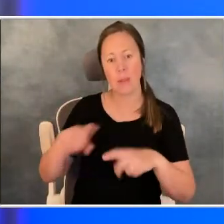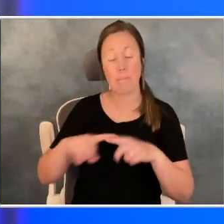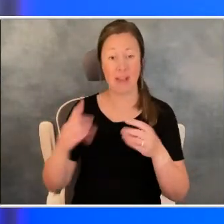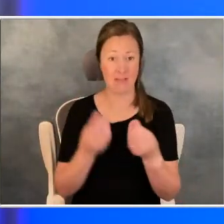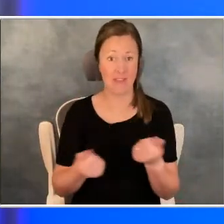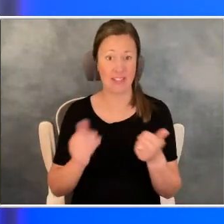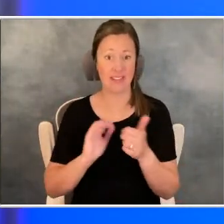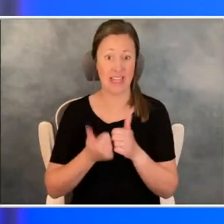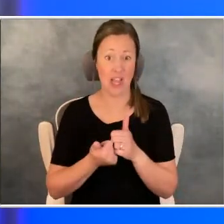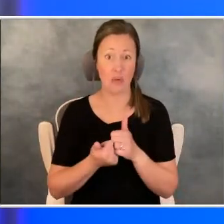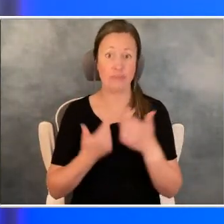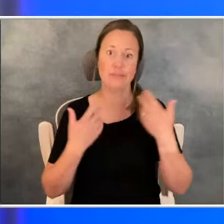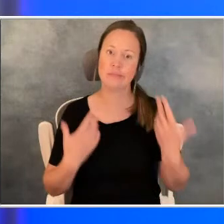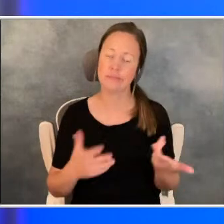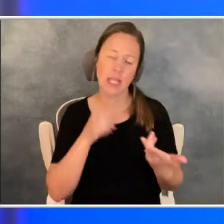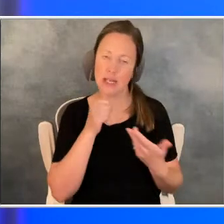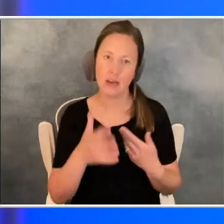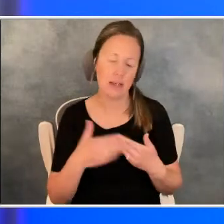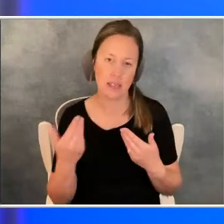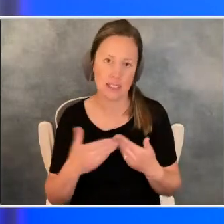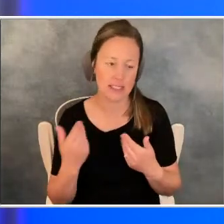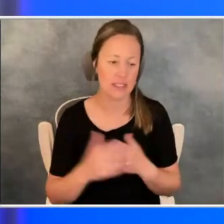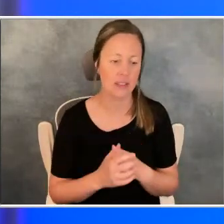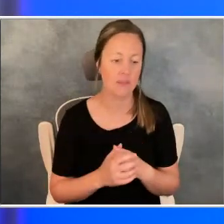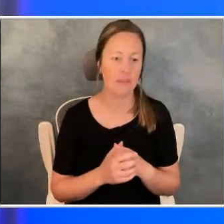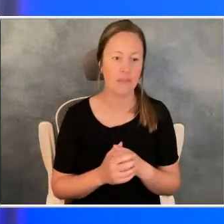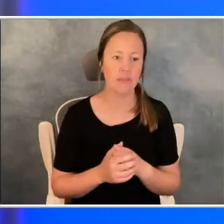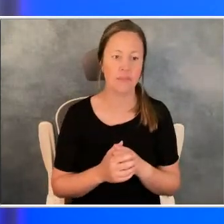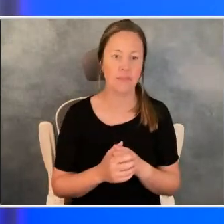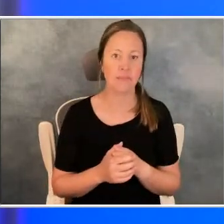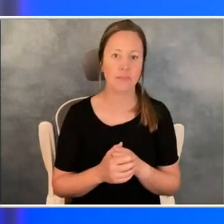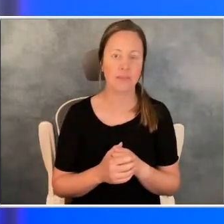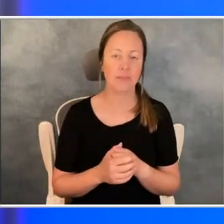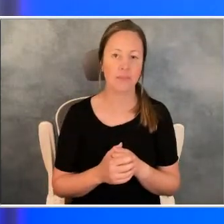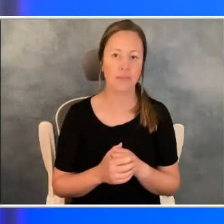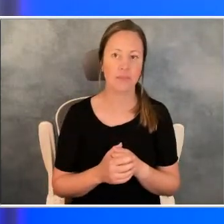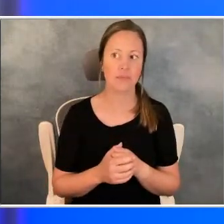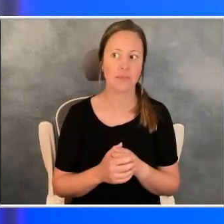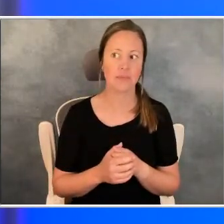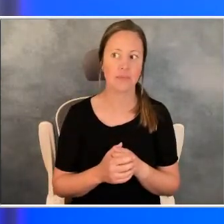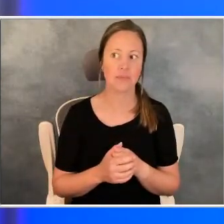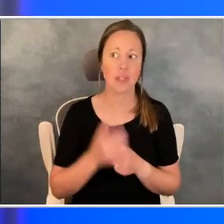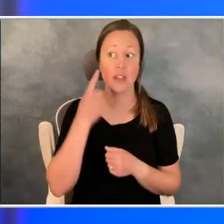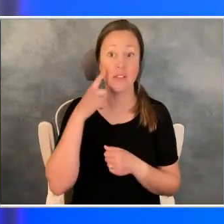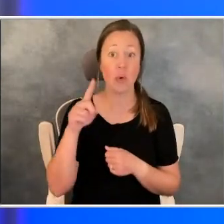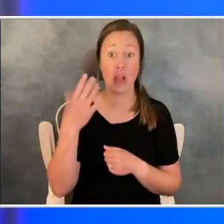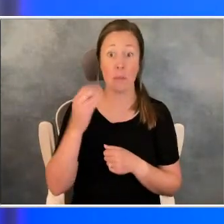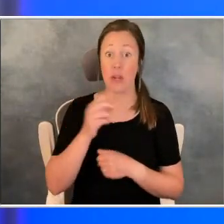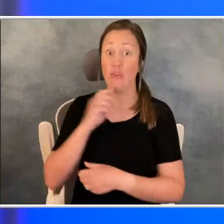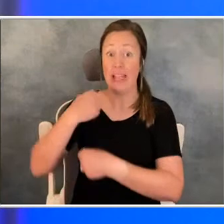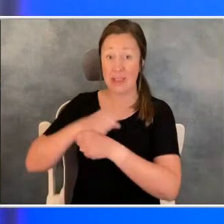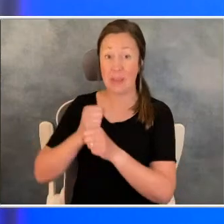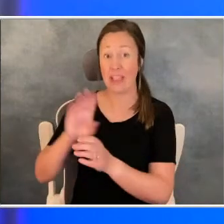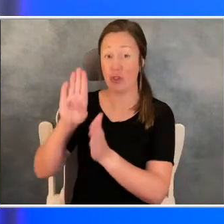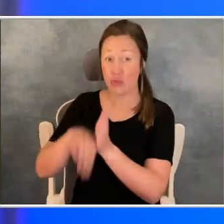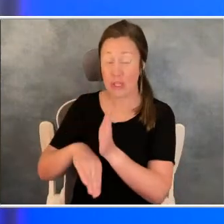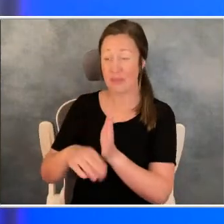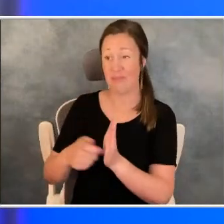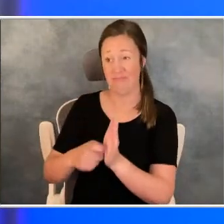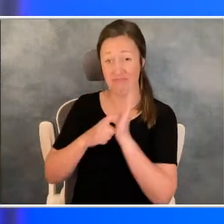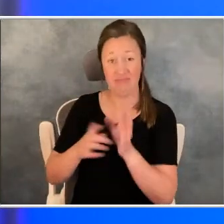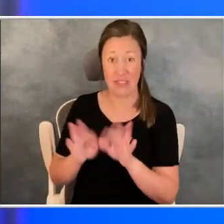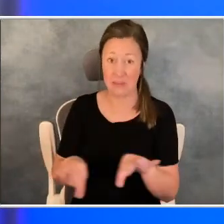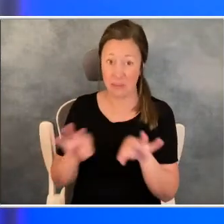easy, because in order to incent companies to make these really cheap but really vital things, they need to